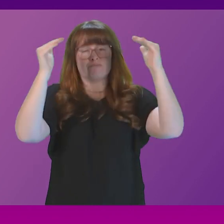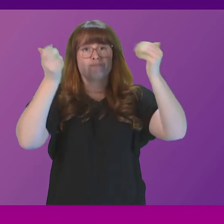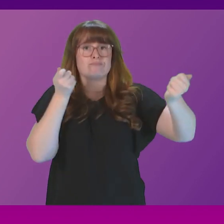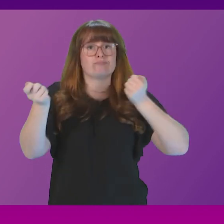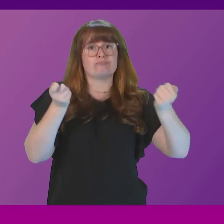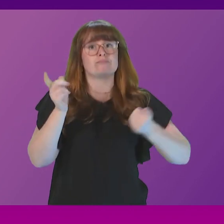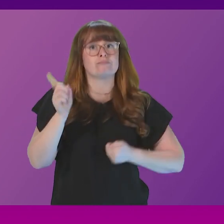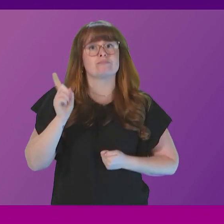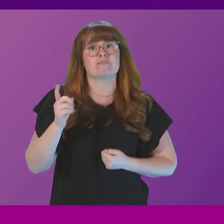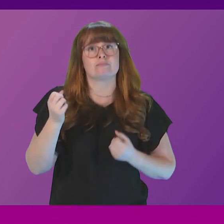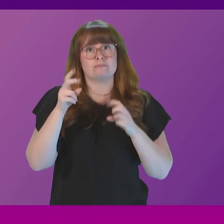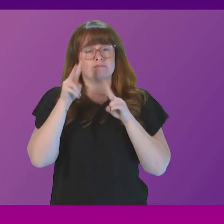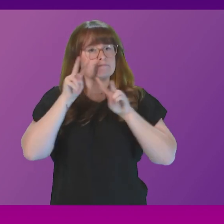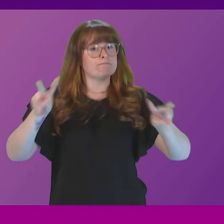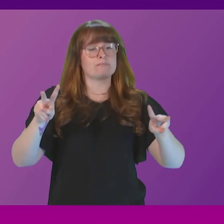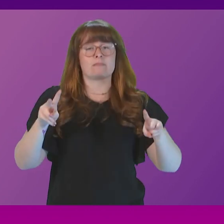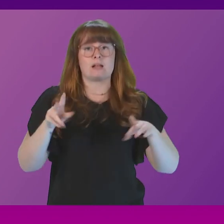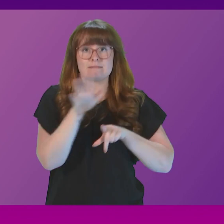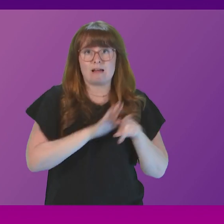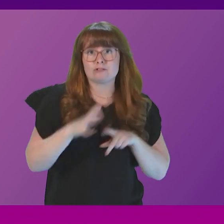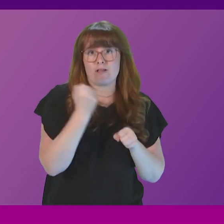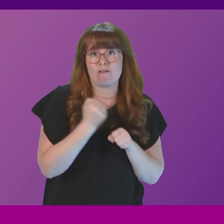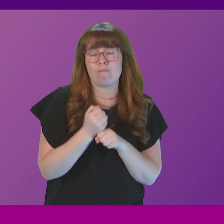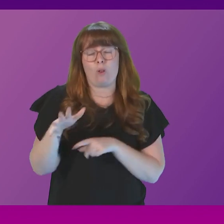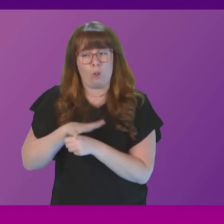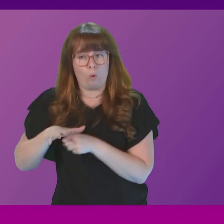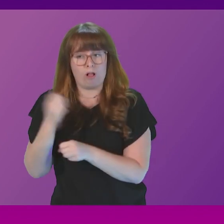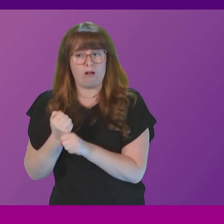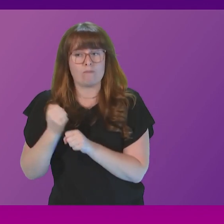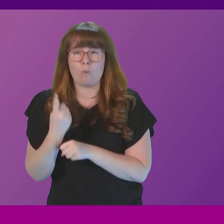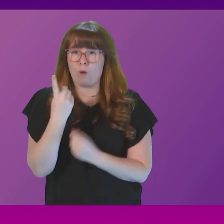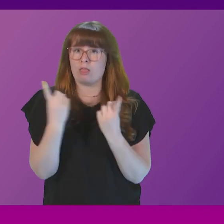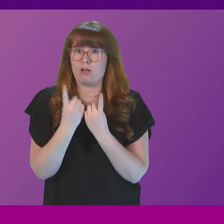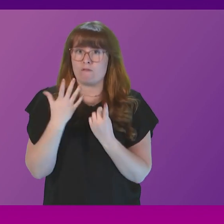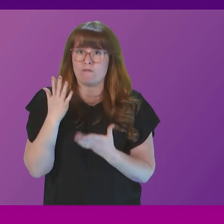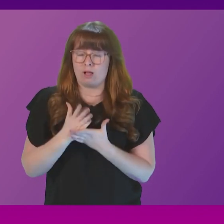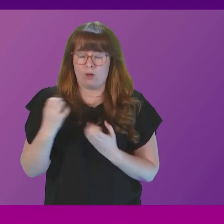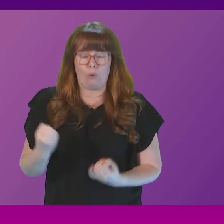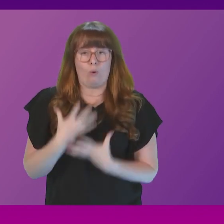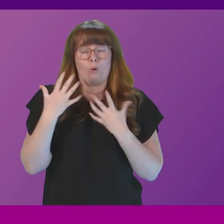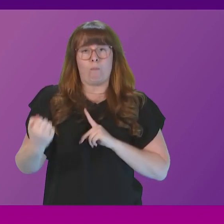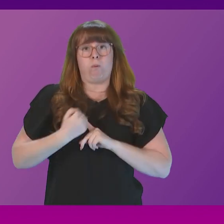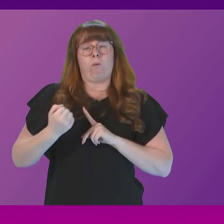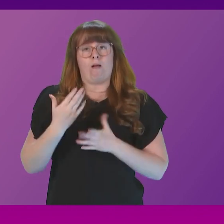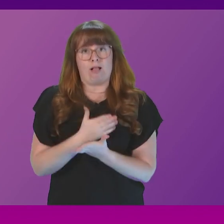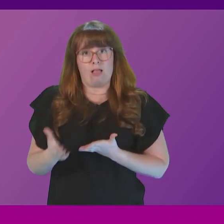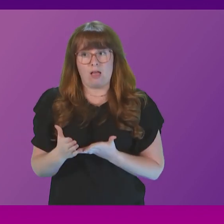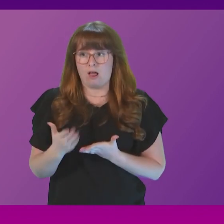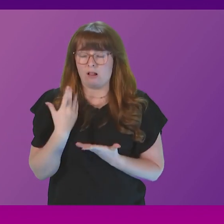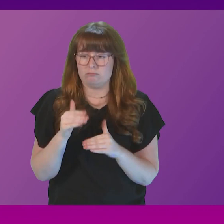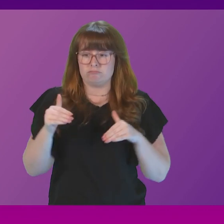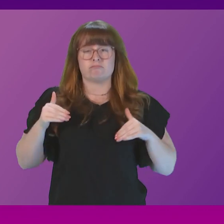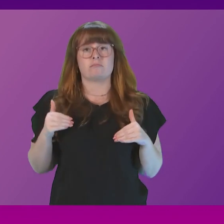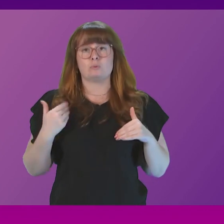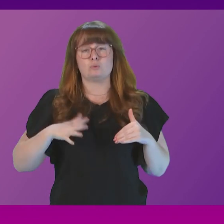thinking about national government and local government. And I think one of the things that really came up clearly at our event is stepping away from the